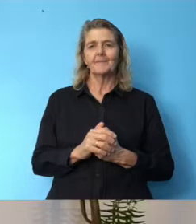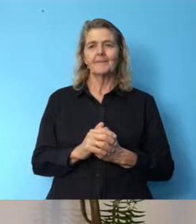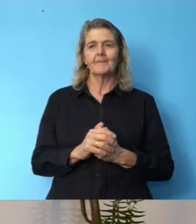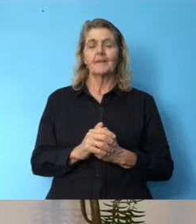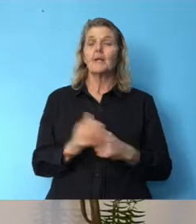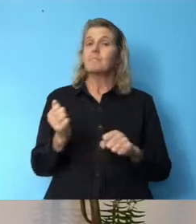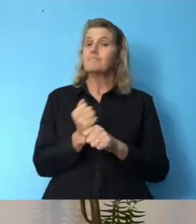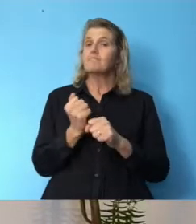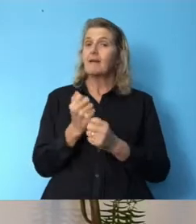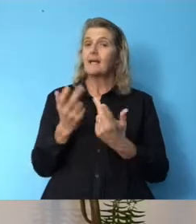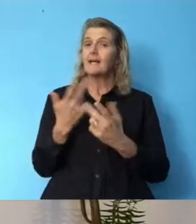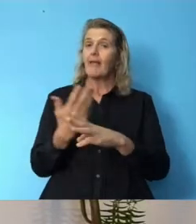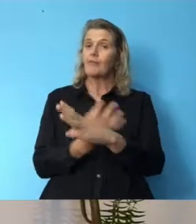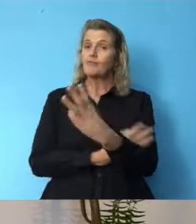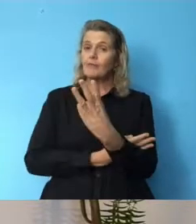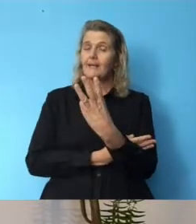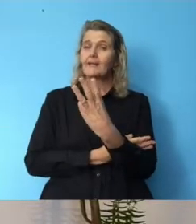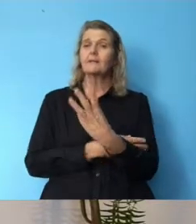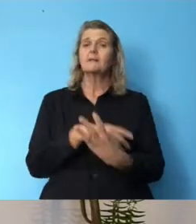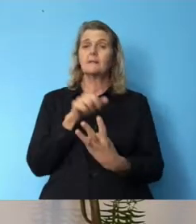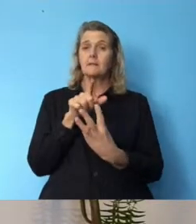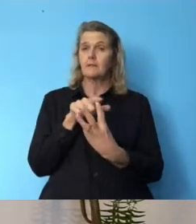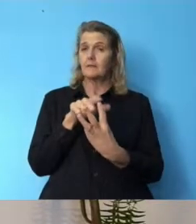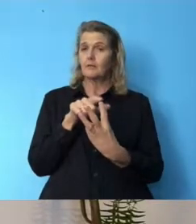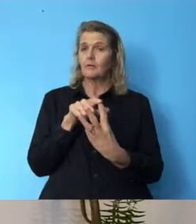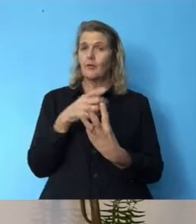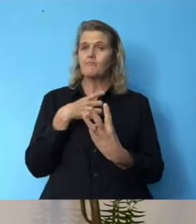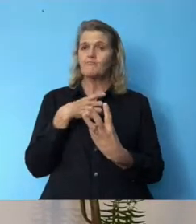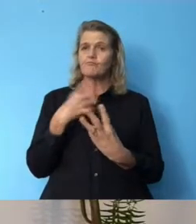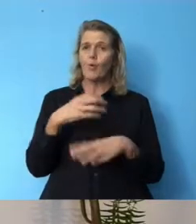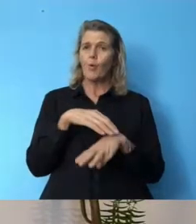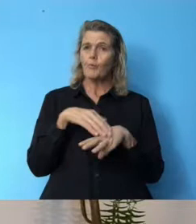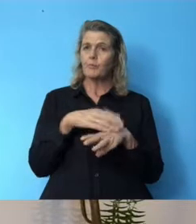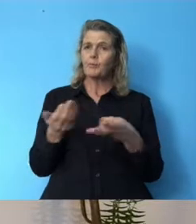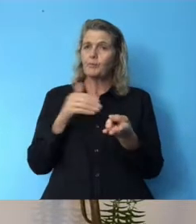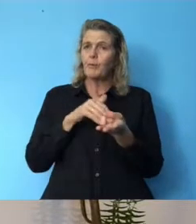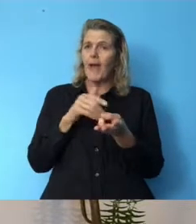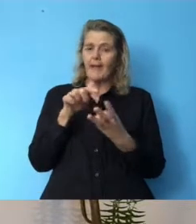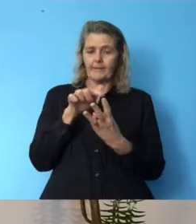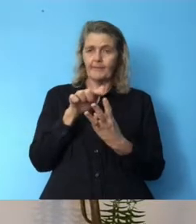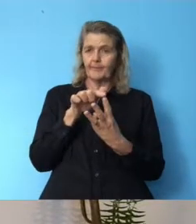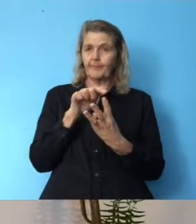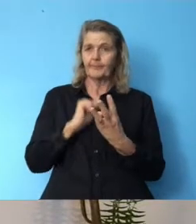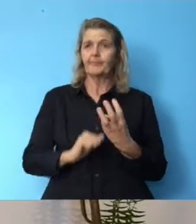I'm going to make another green that's got more blue in it.